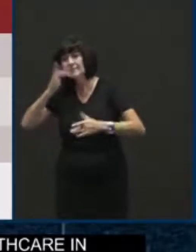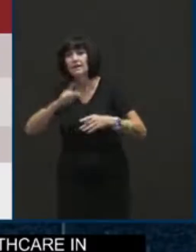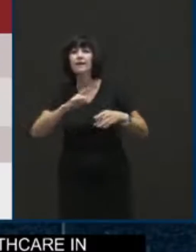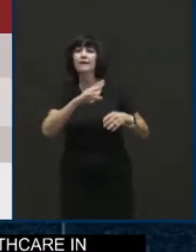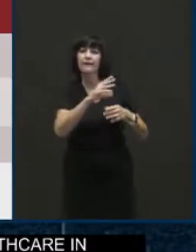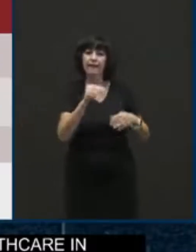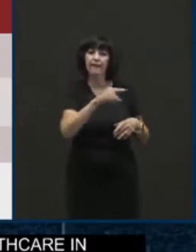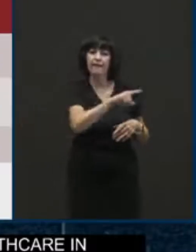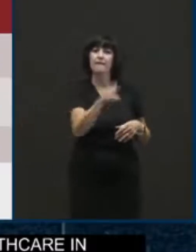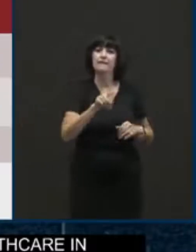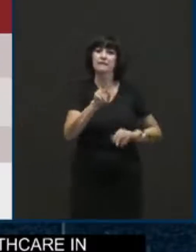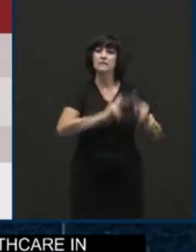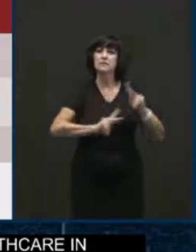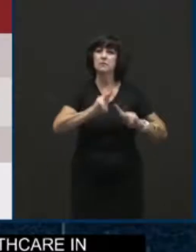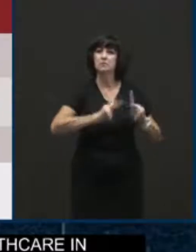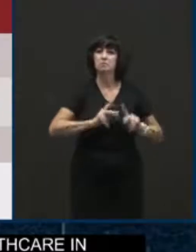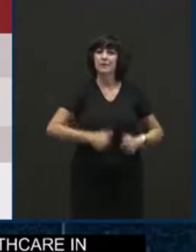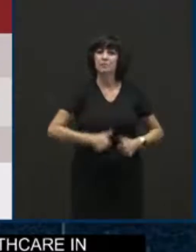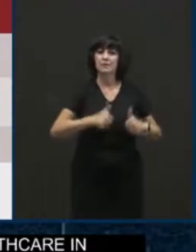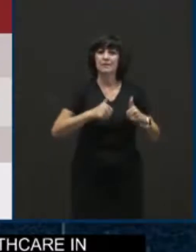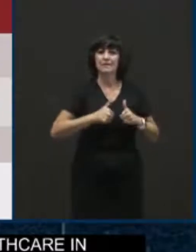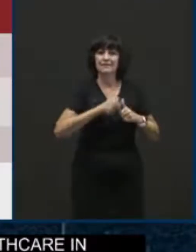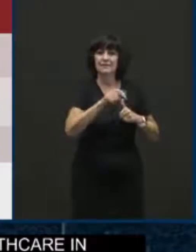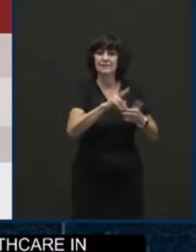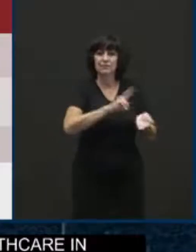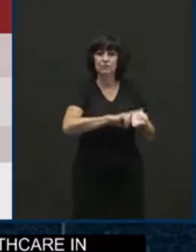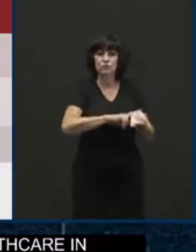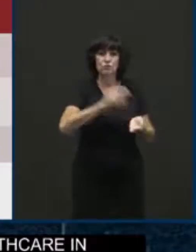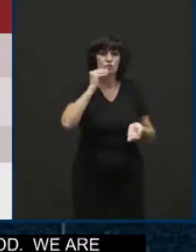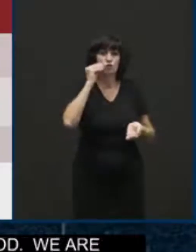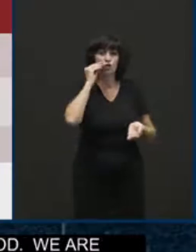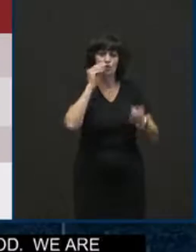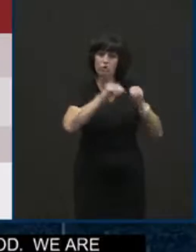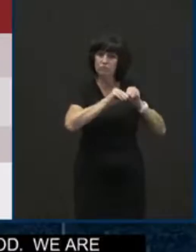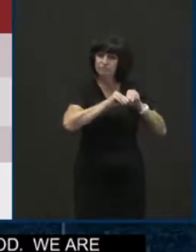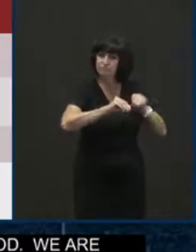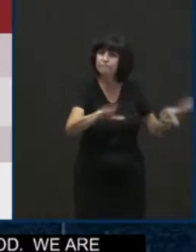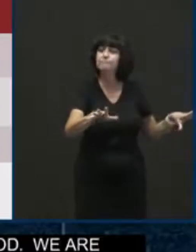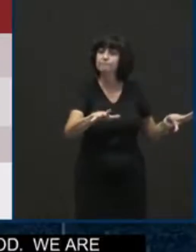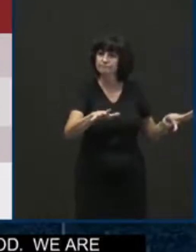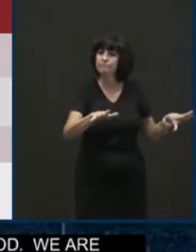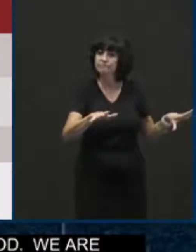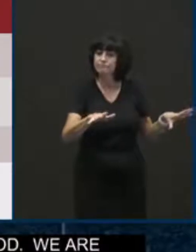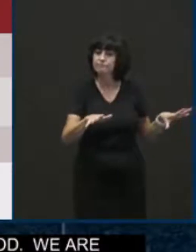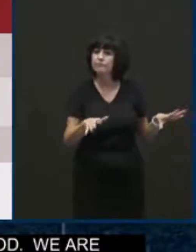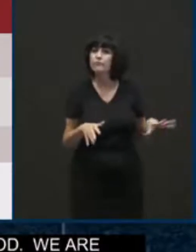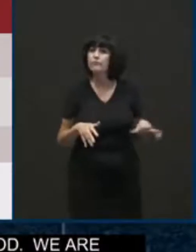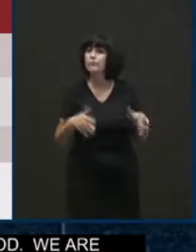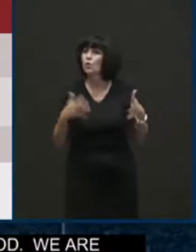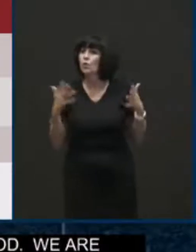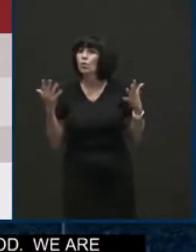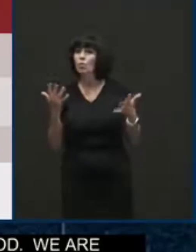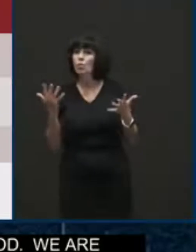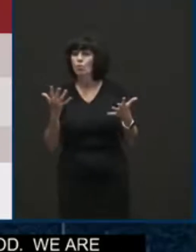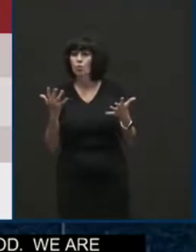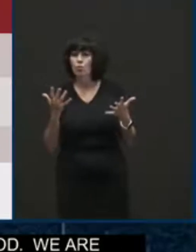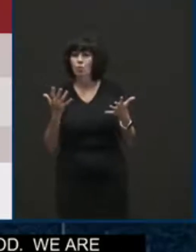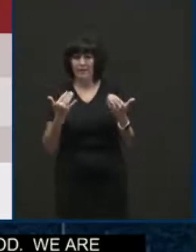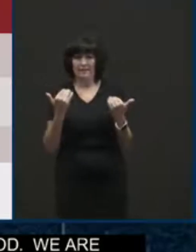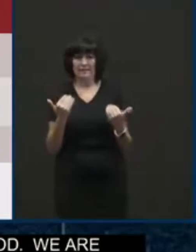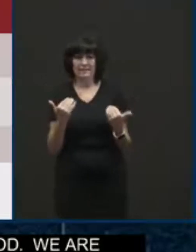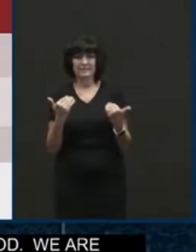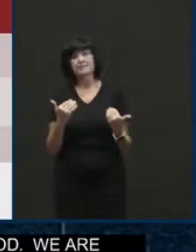is under investigation, but what we can say is that indoor visitation is not